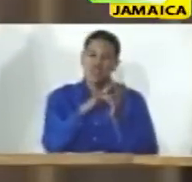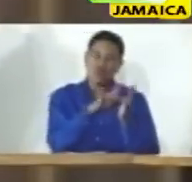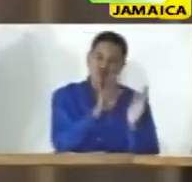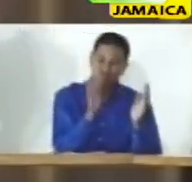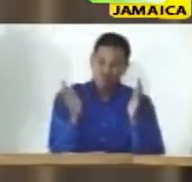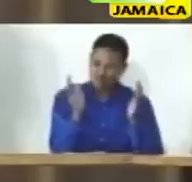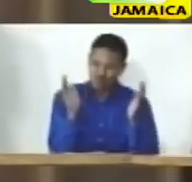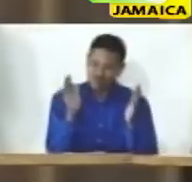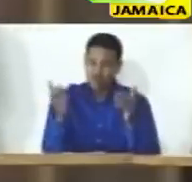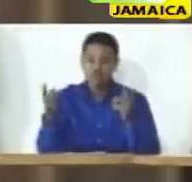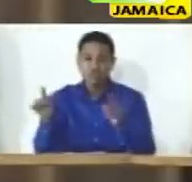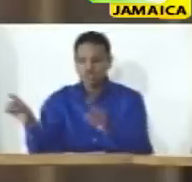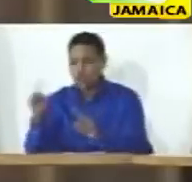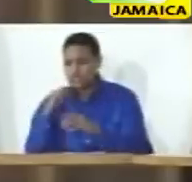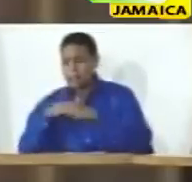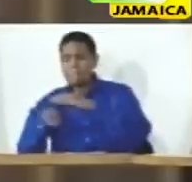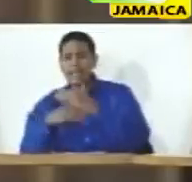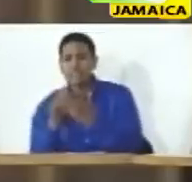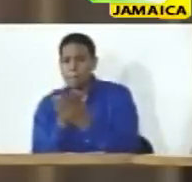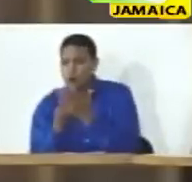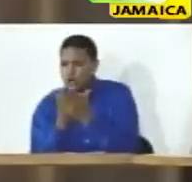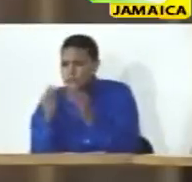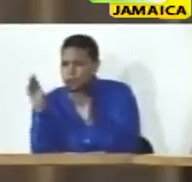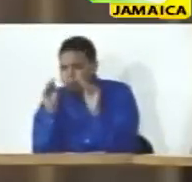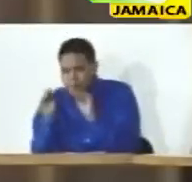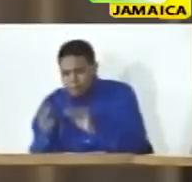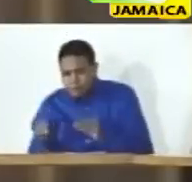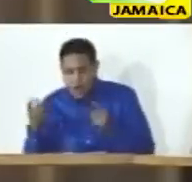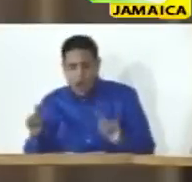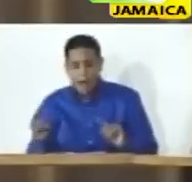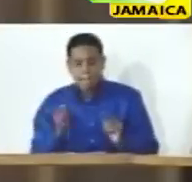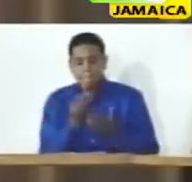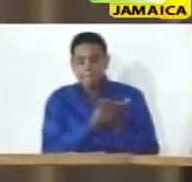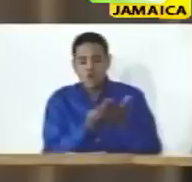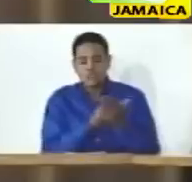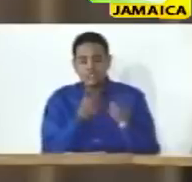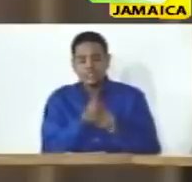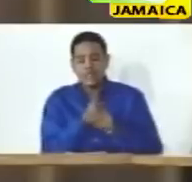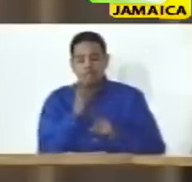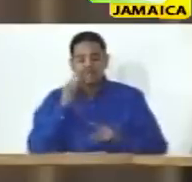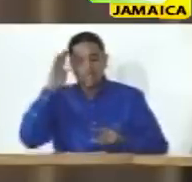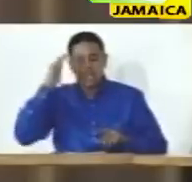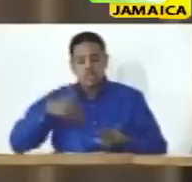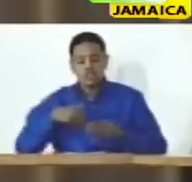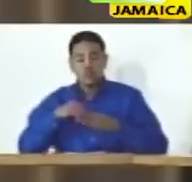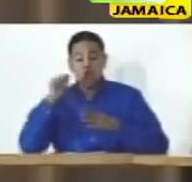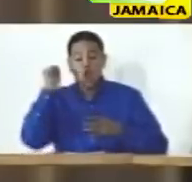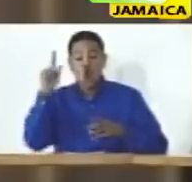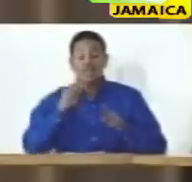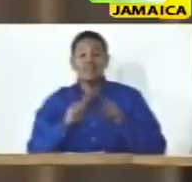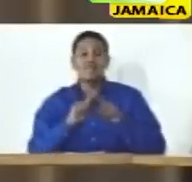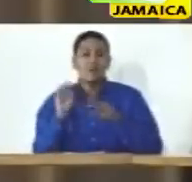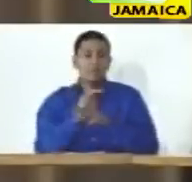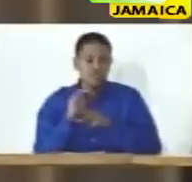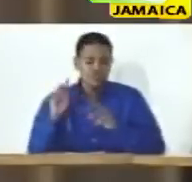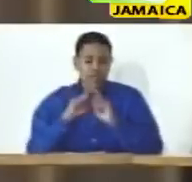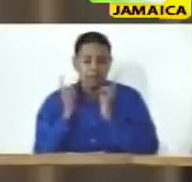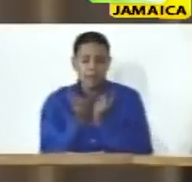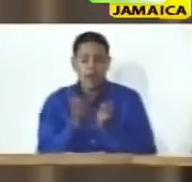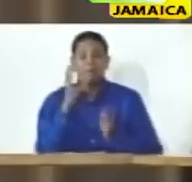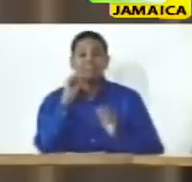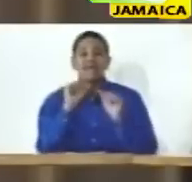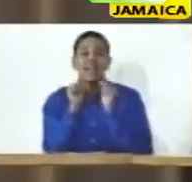results based on budgeting. Budgeting has been introduced in all ministries, departments,